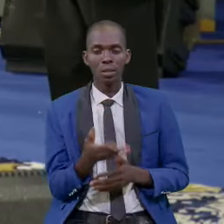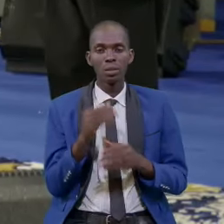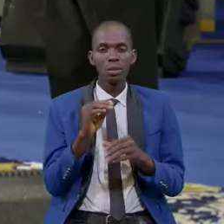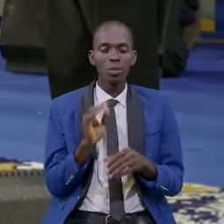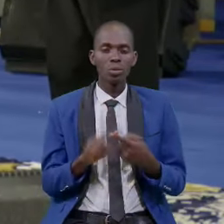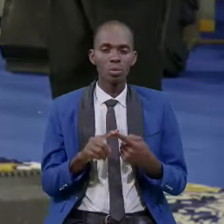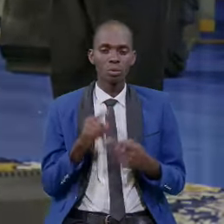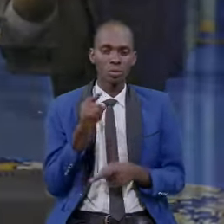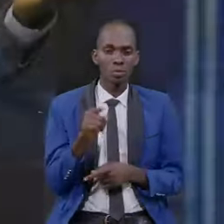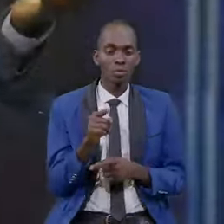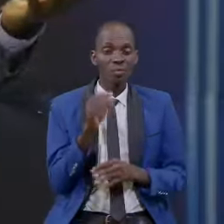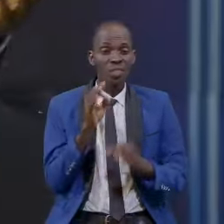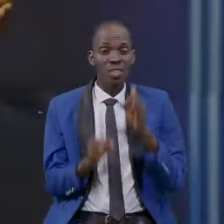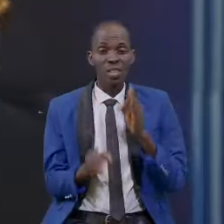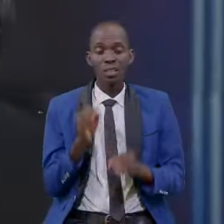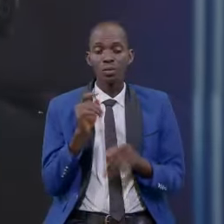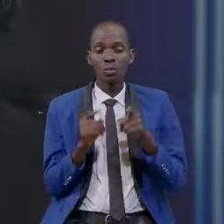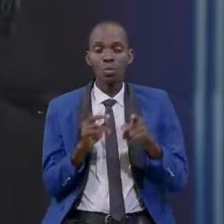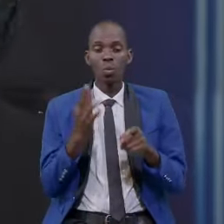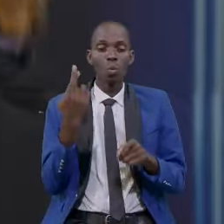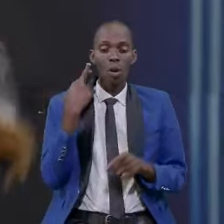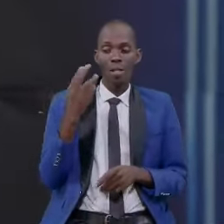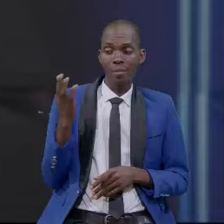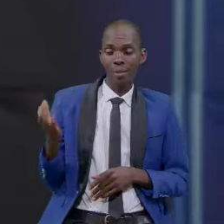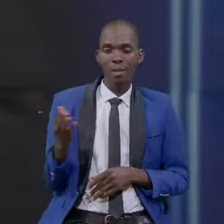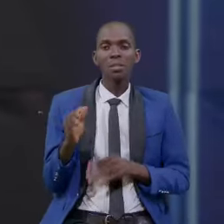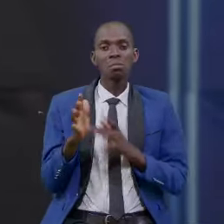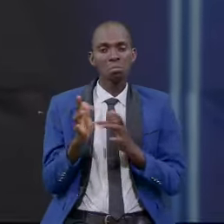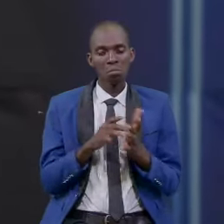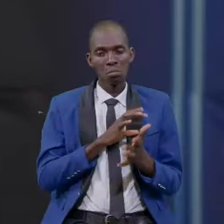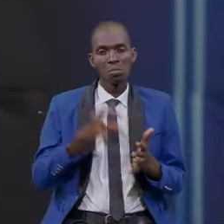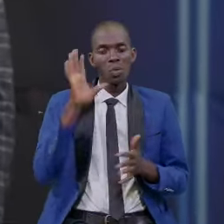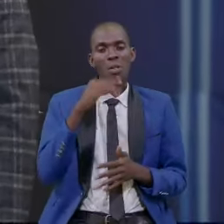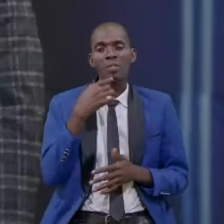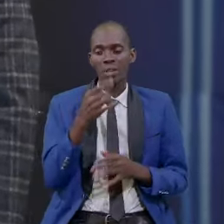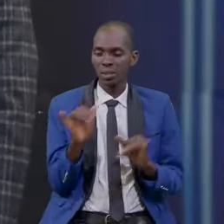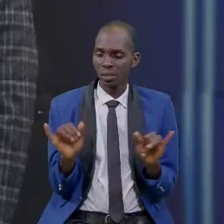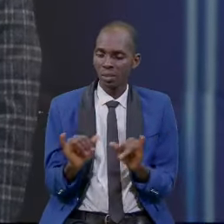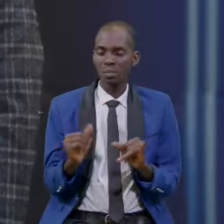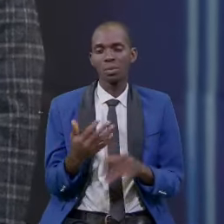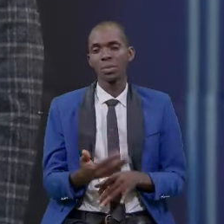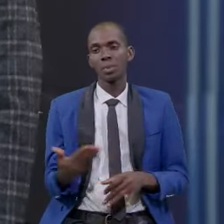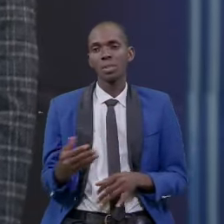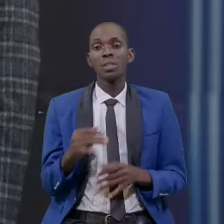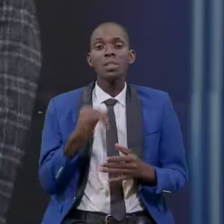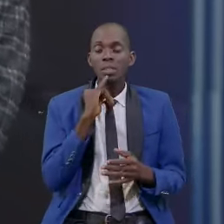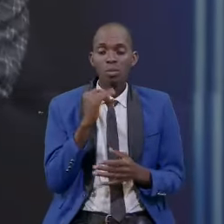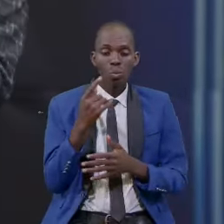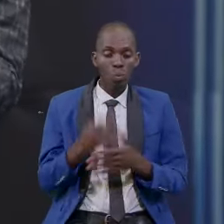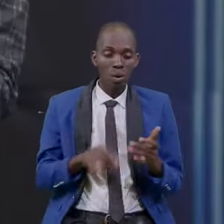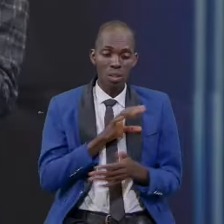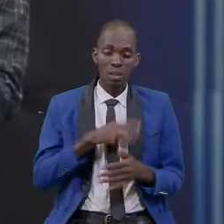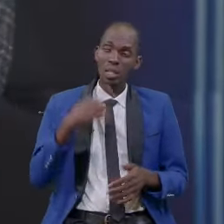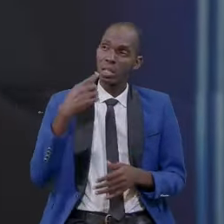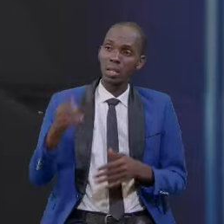him, if you were there, that's exactly what he's going to say now. It's exactly what he